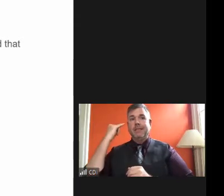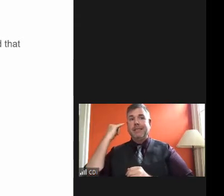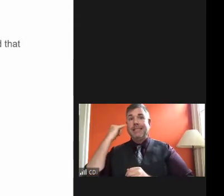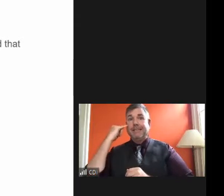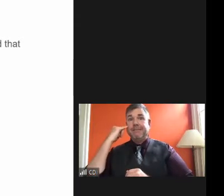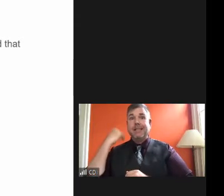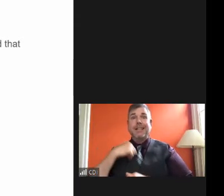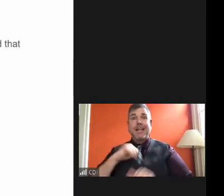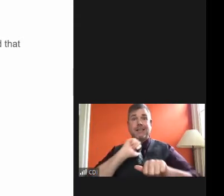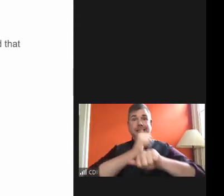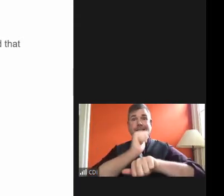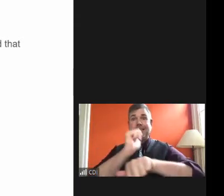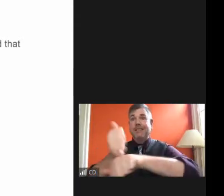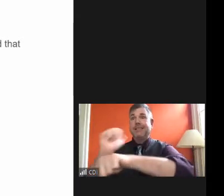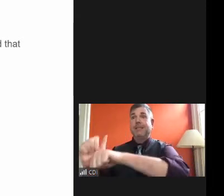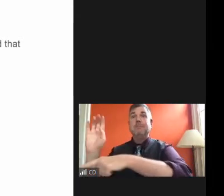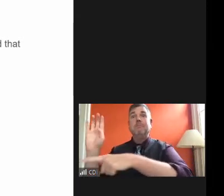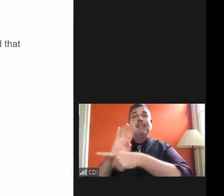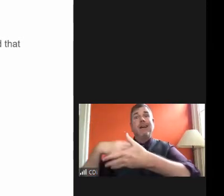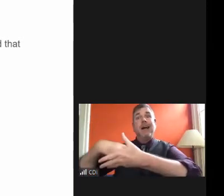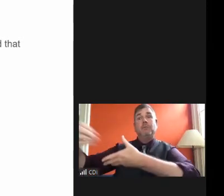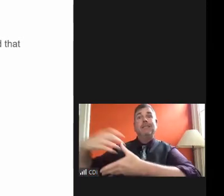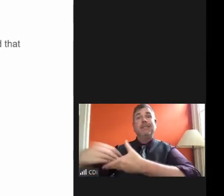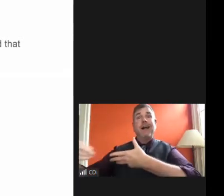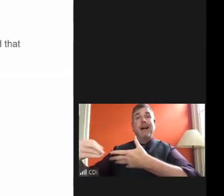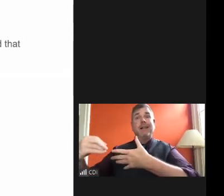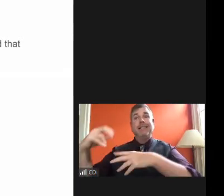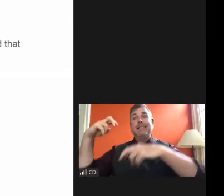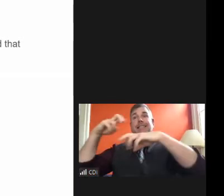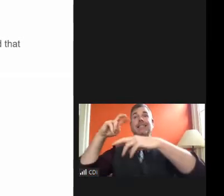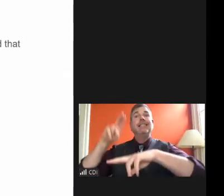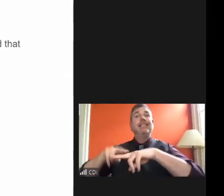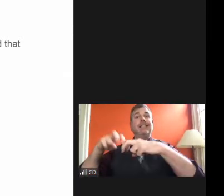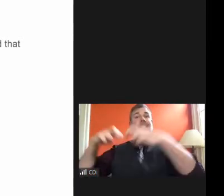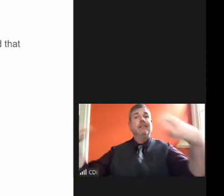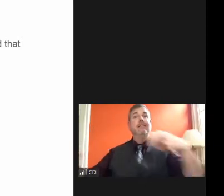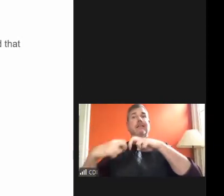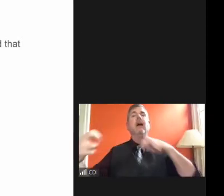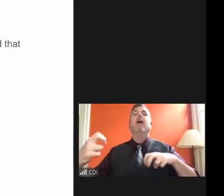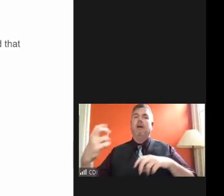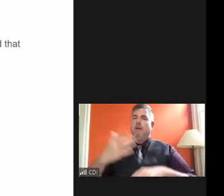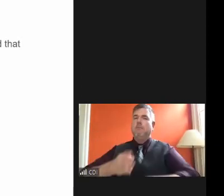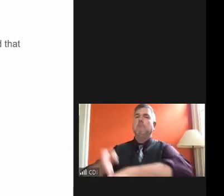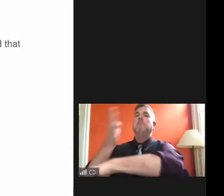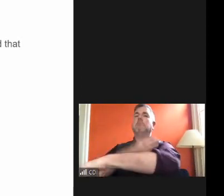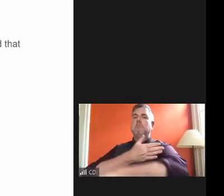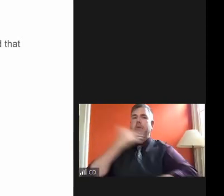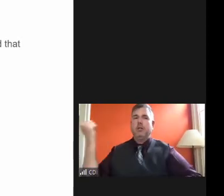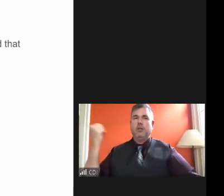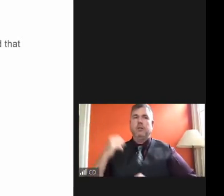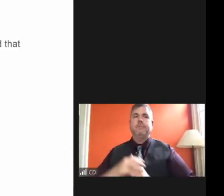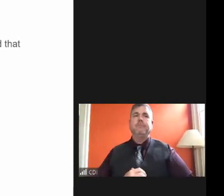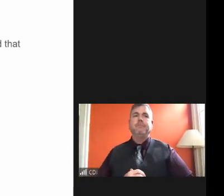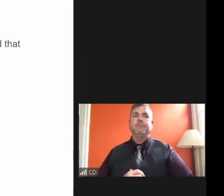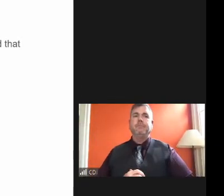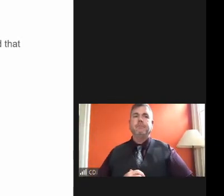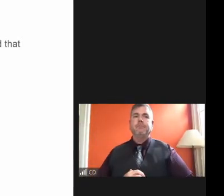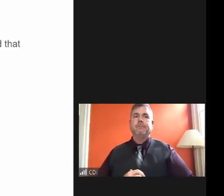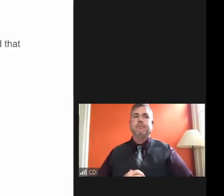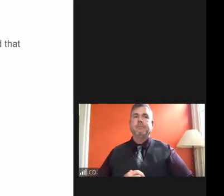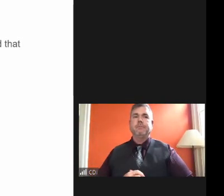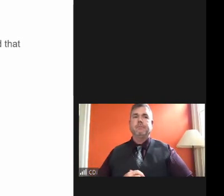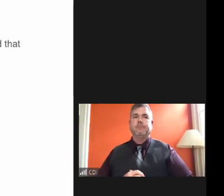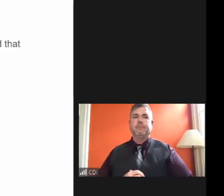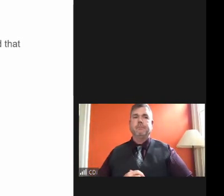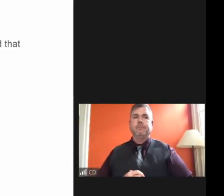it's important, I think, for all of us to understand our own risk factors, especially for our older residents. Just because it's allowable doesn't mean